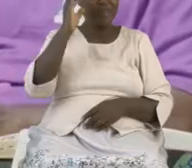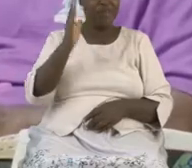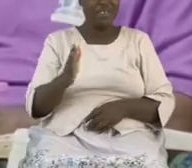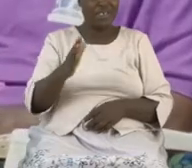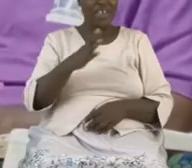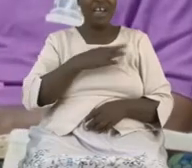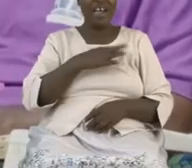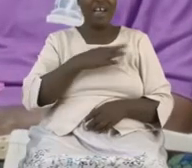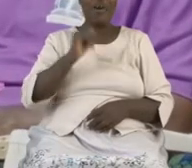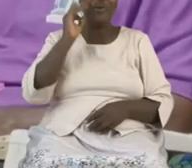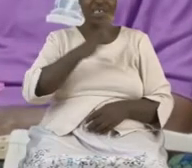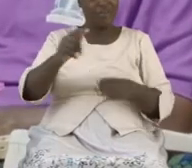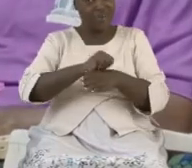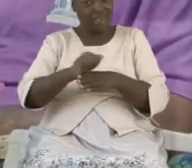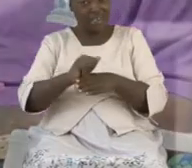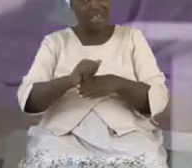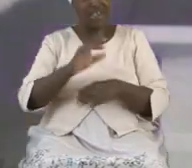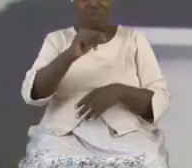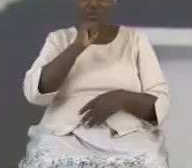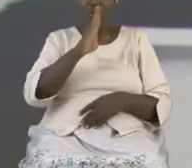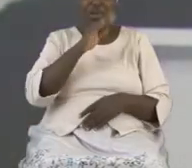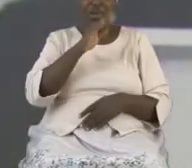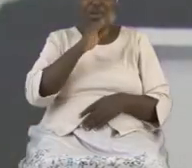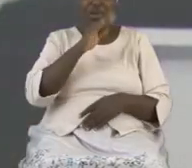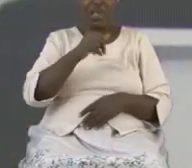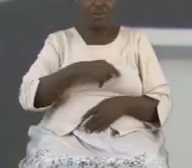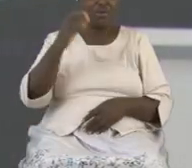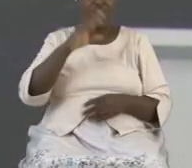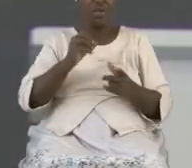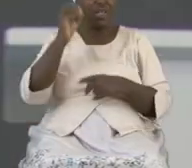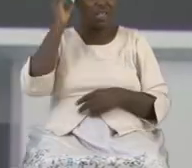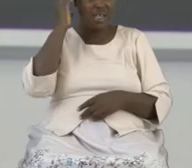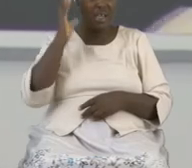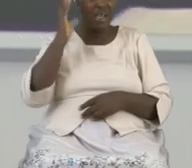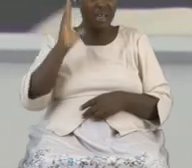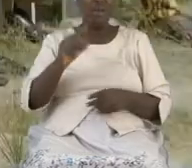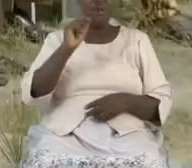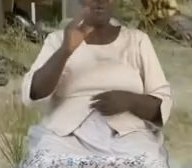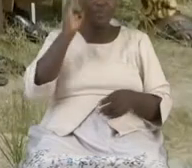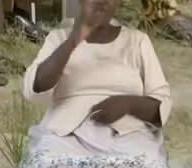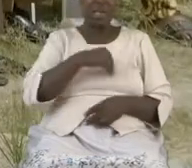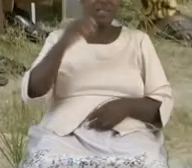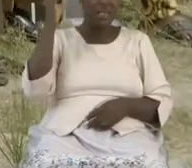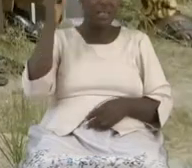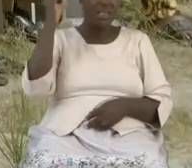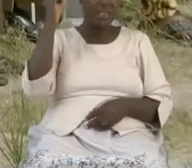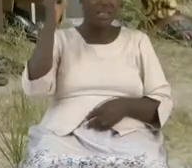preacher, a hearer, you'll preach, you'll hear, you'll practice in Jesus' name.